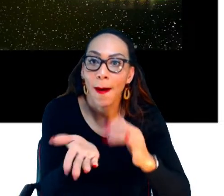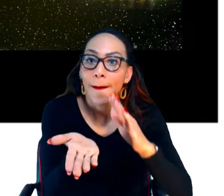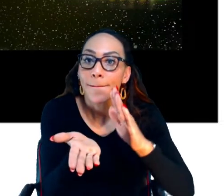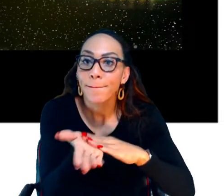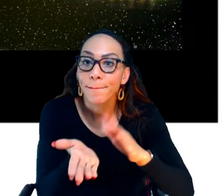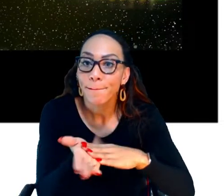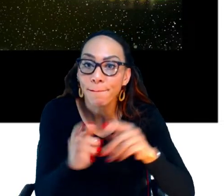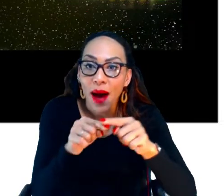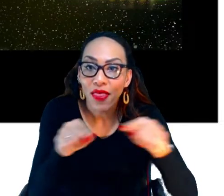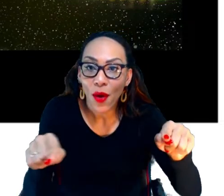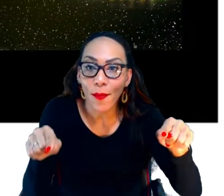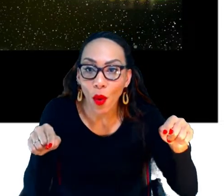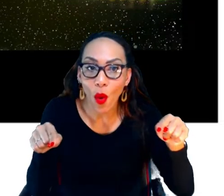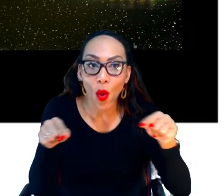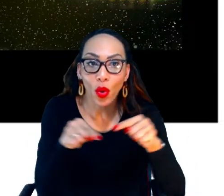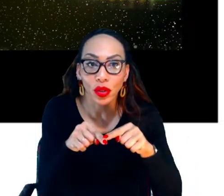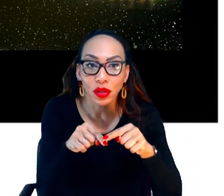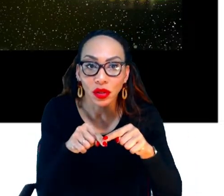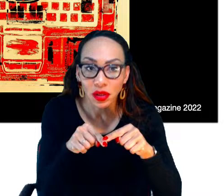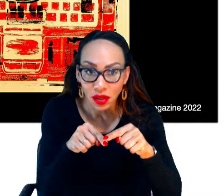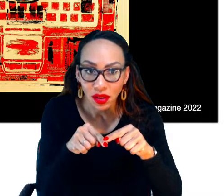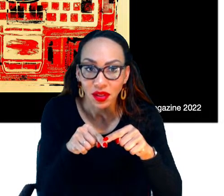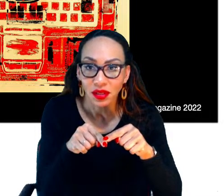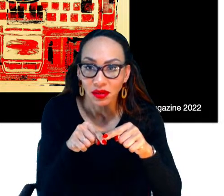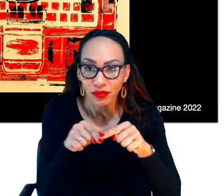then, let's see if this works now.